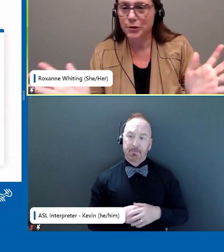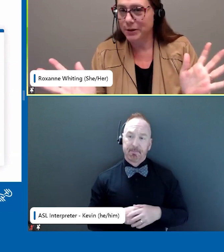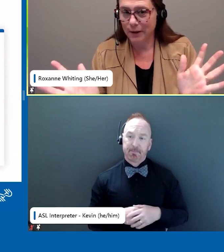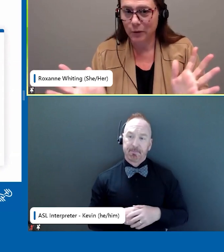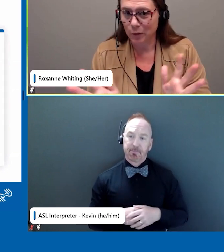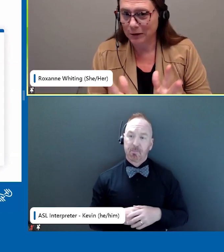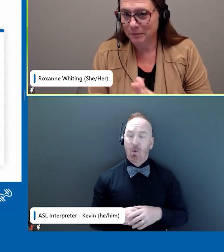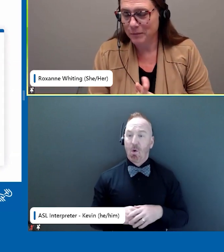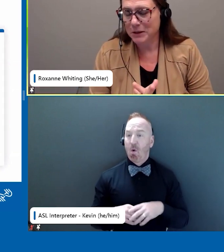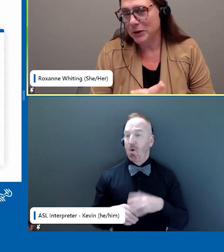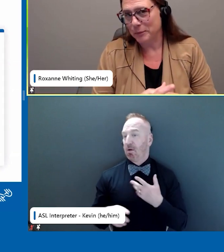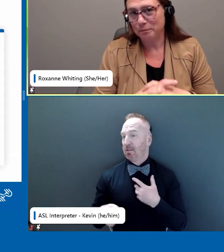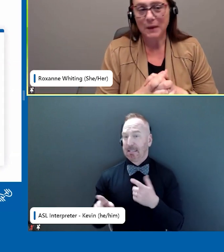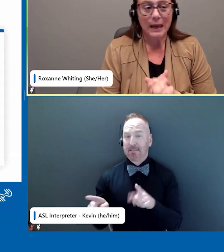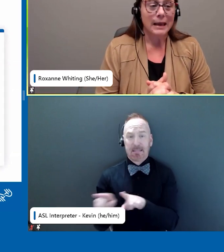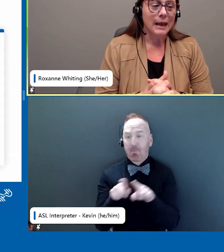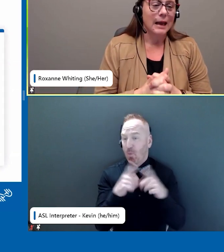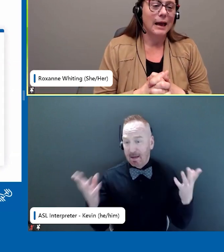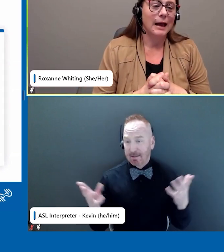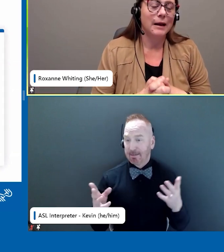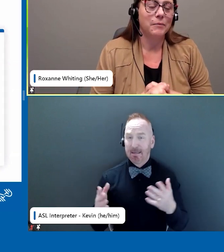different cultures around the world. So